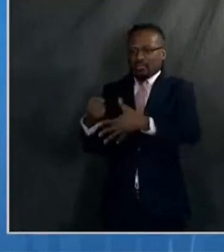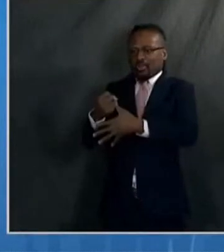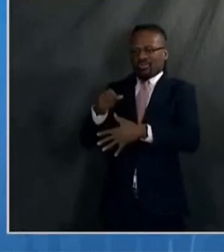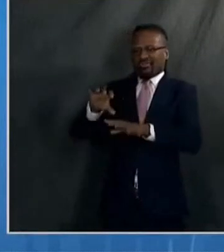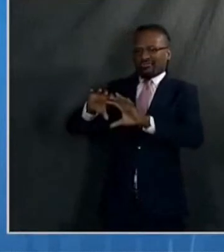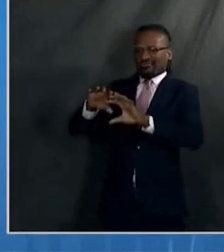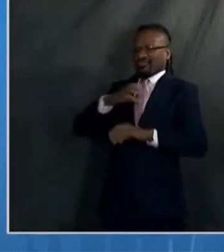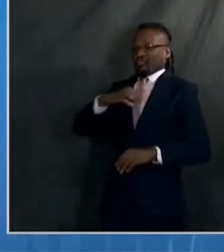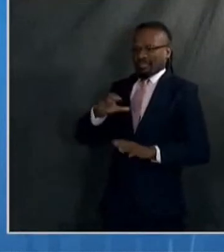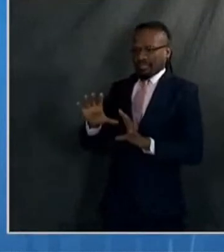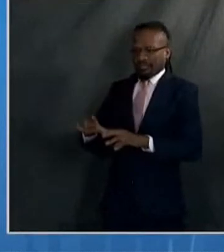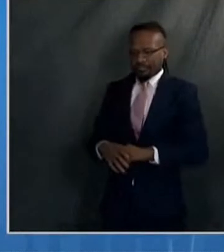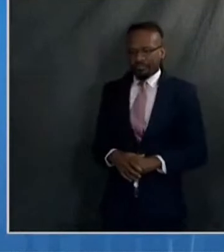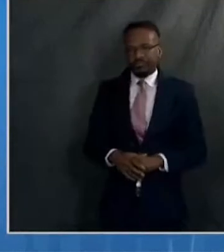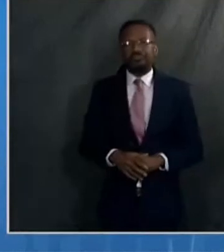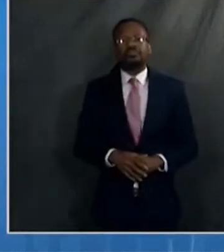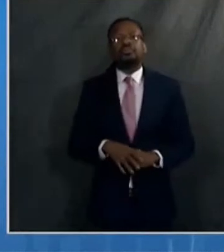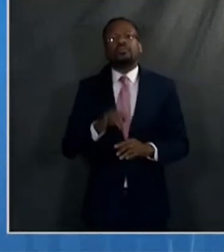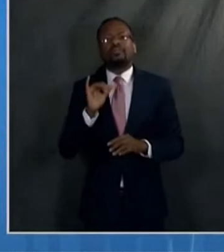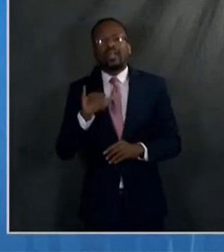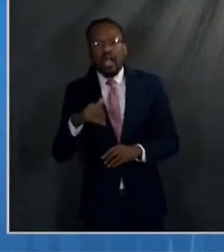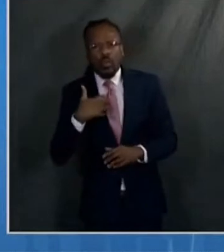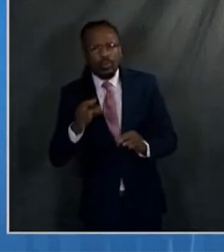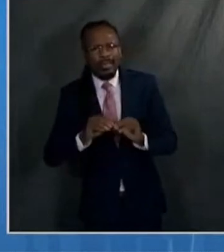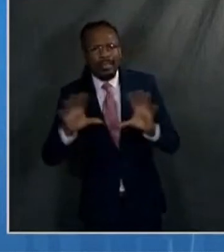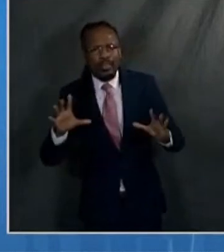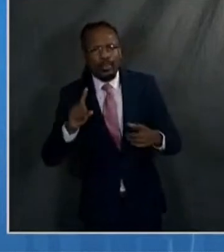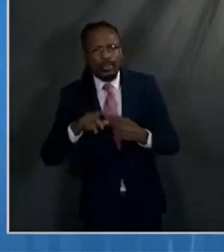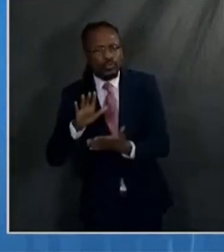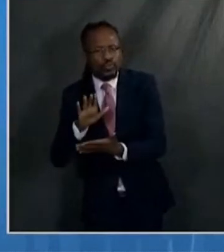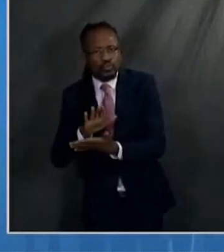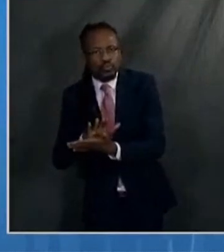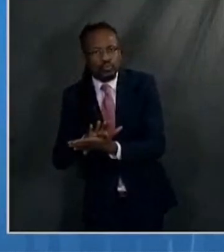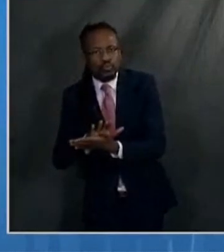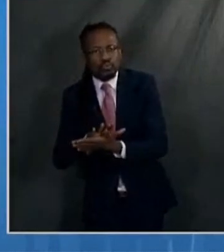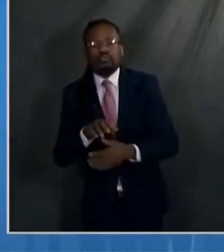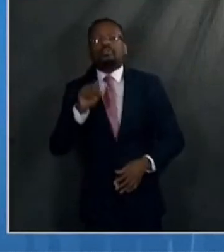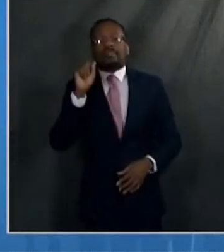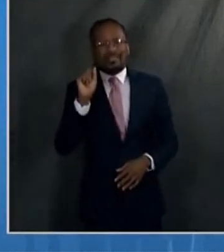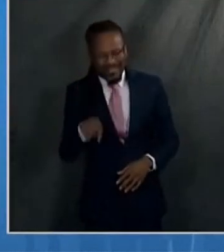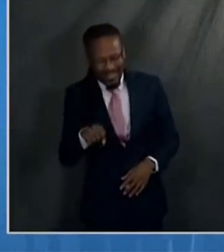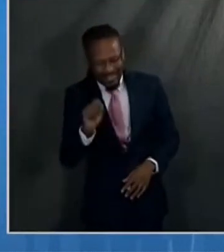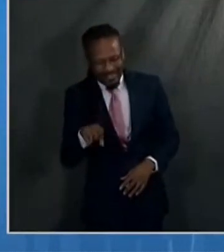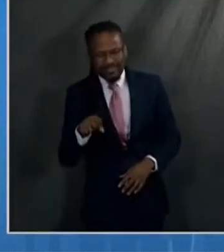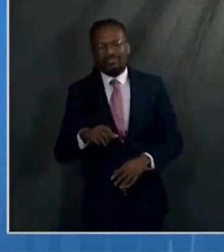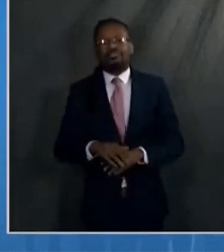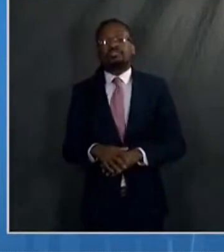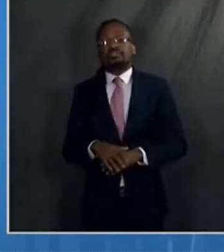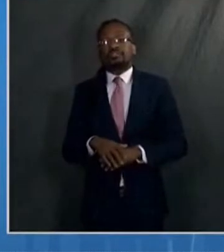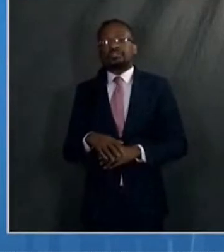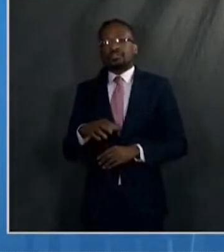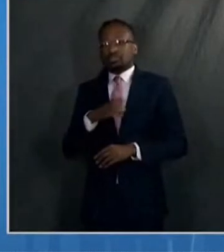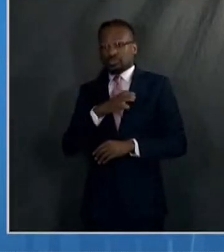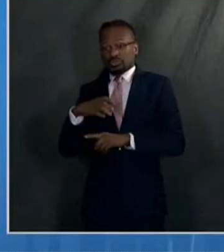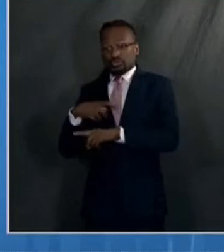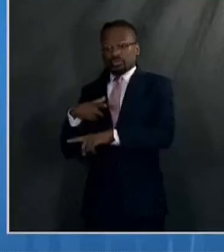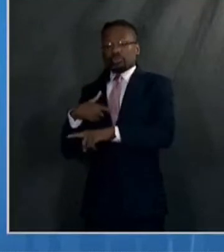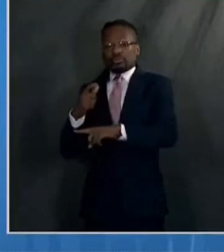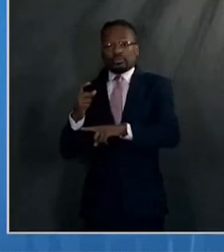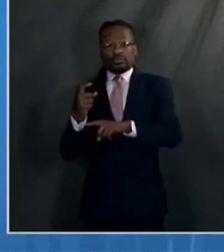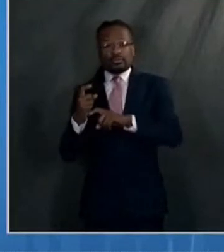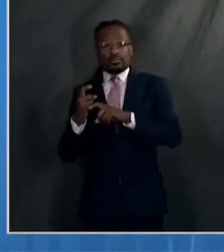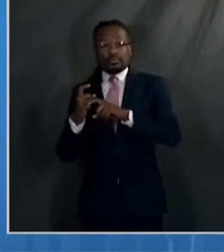local level. That said, I want to be very clear about schools, which is, yes, ACIP has put teachers in the 1B category,